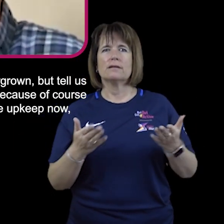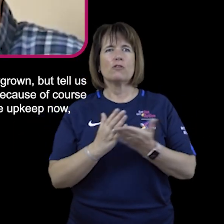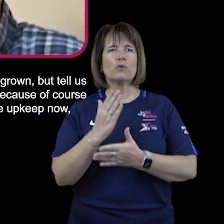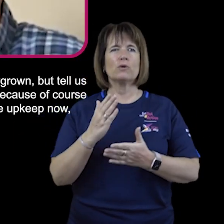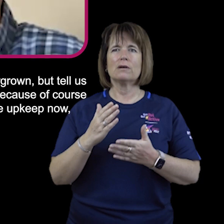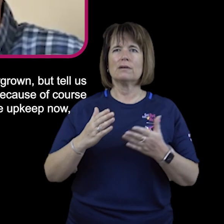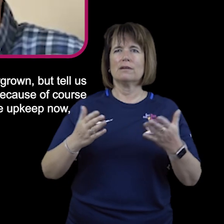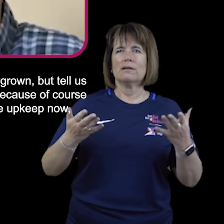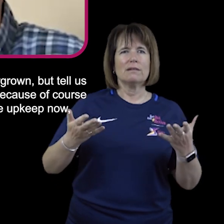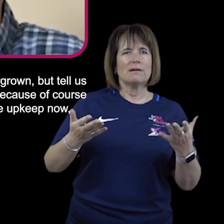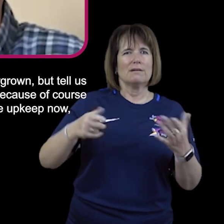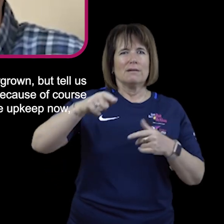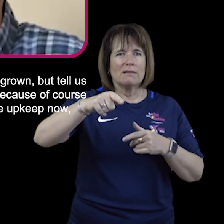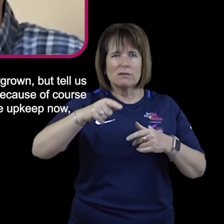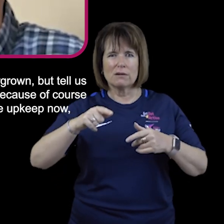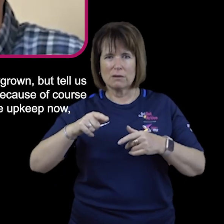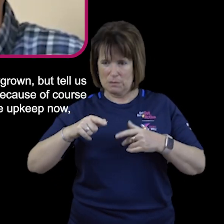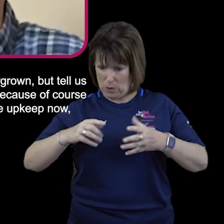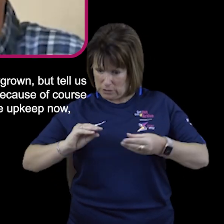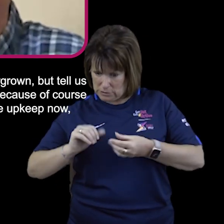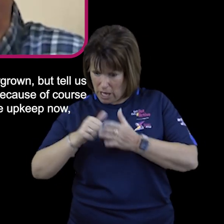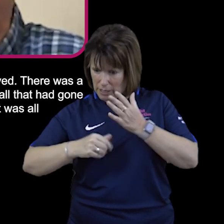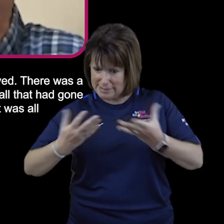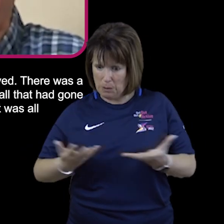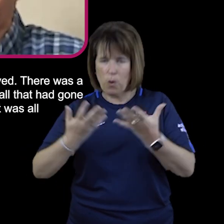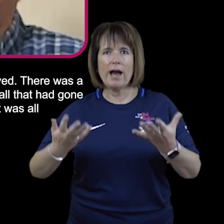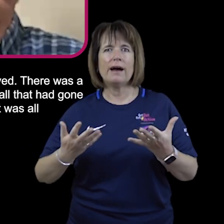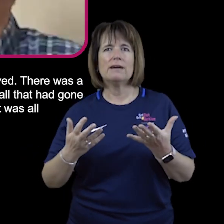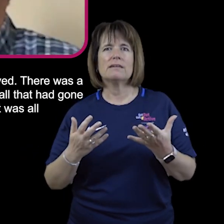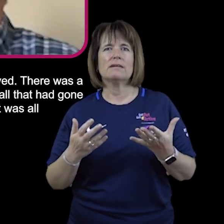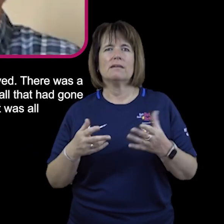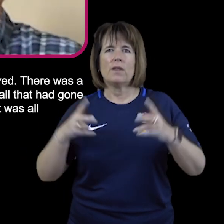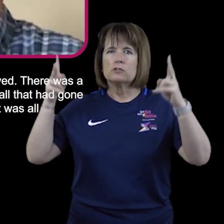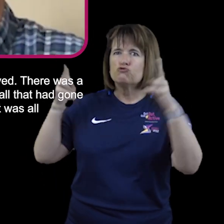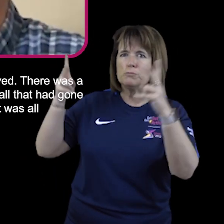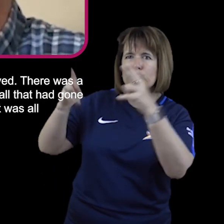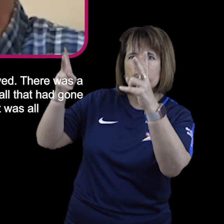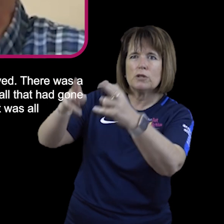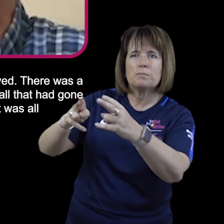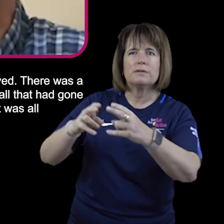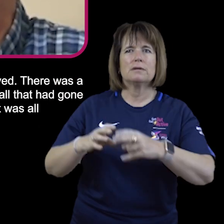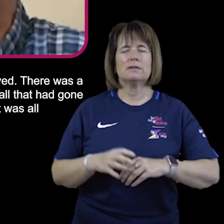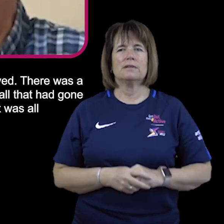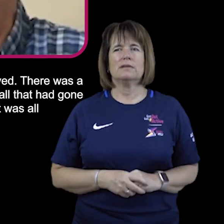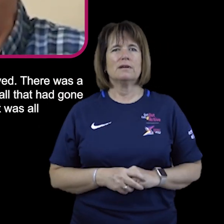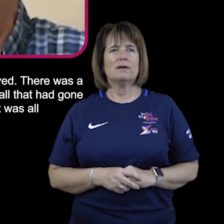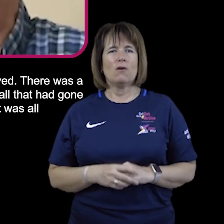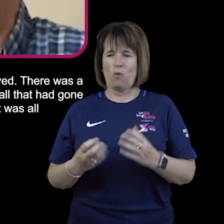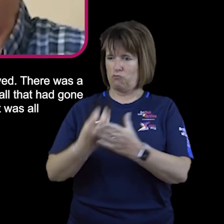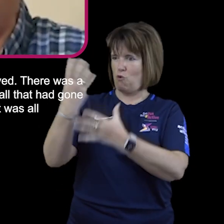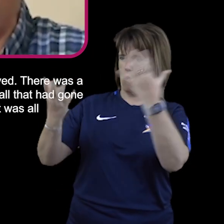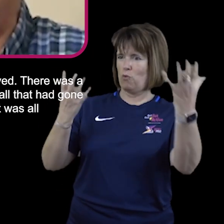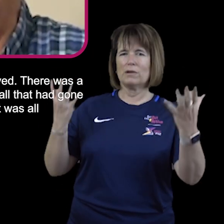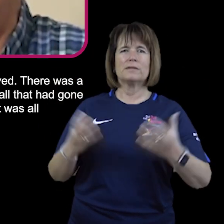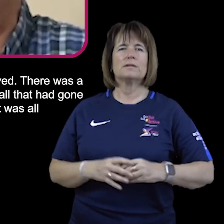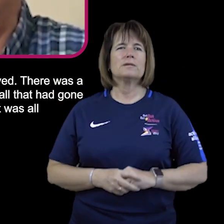meet on a weekly basis for the upkeep now, don't you? Yes. Yeah, so there was not really much there. There were